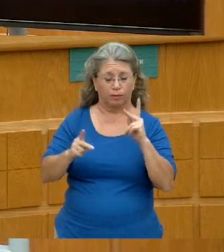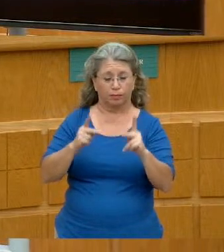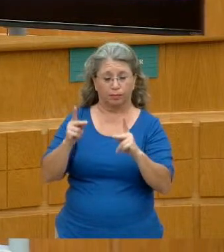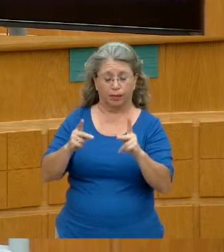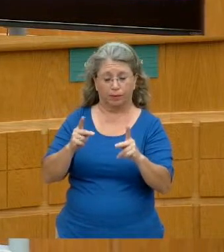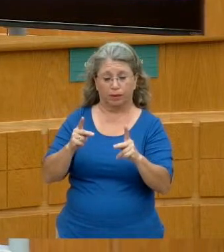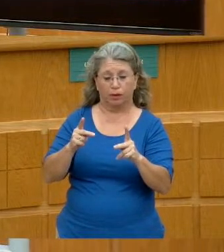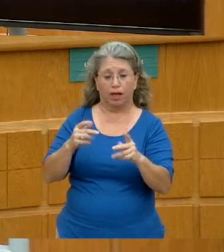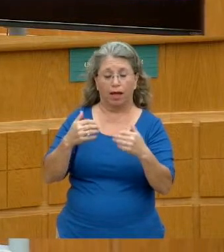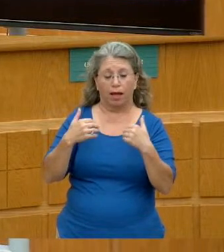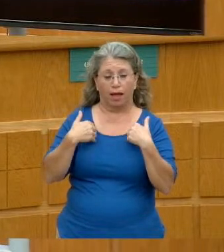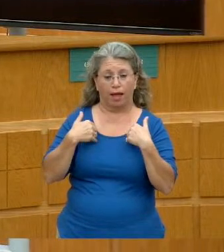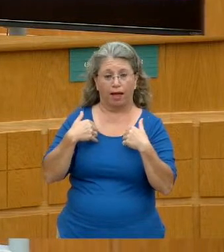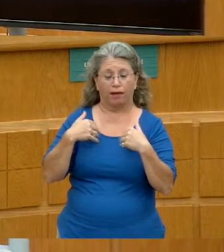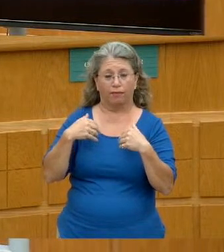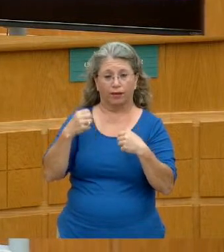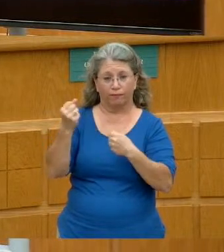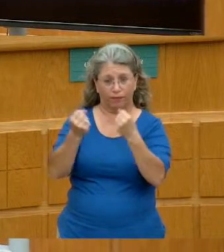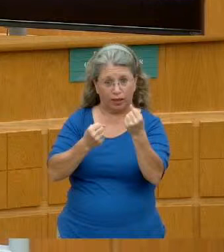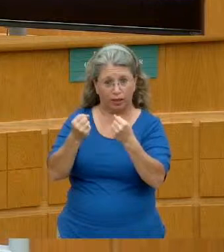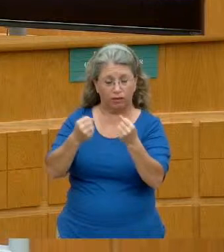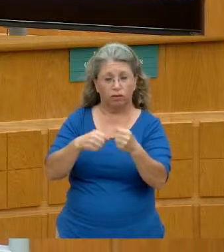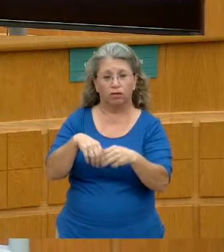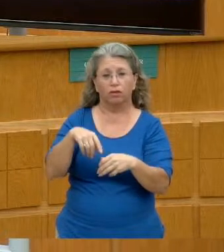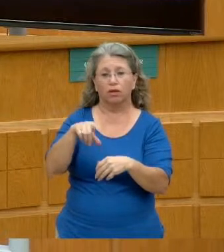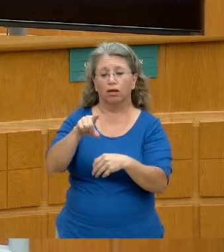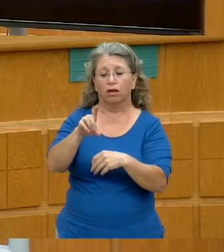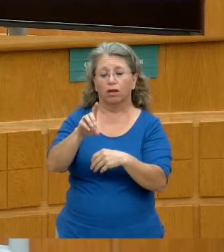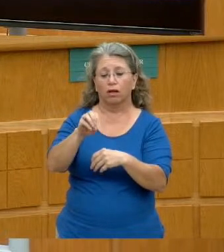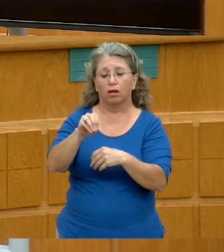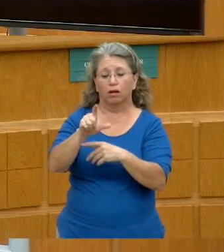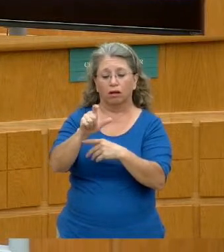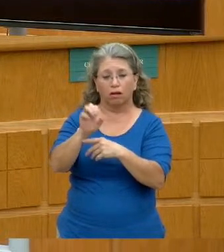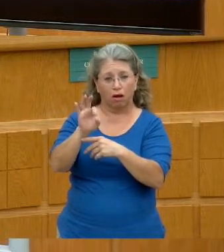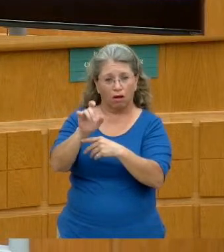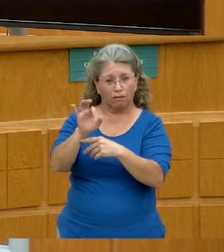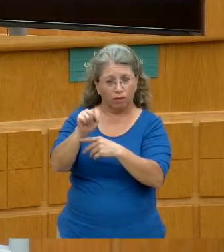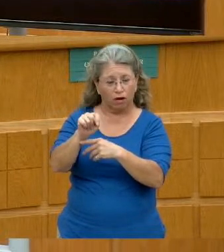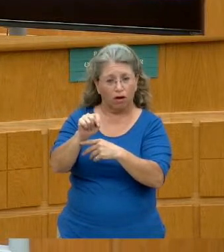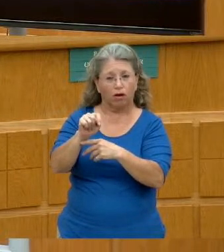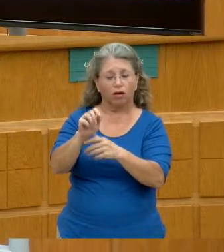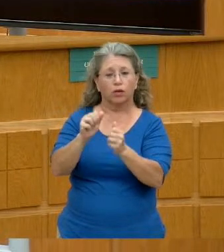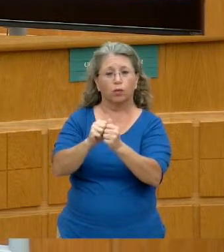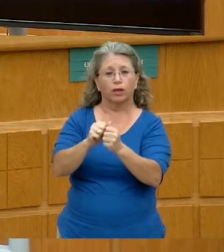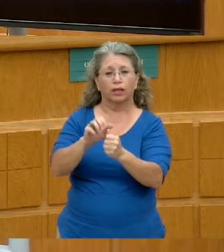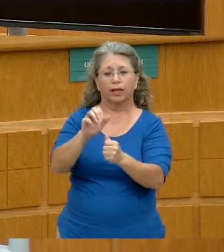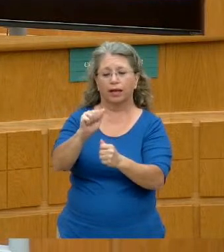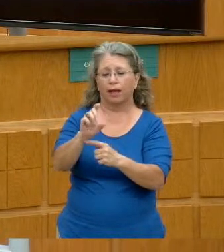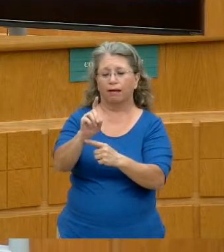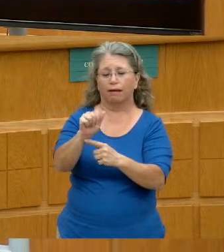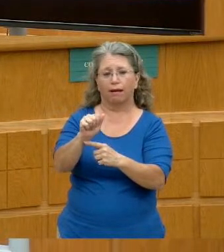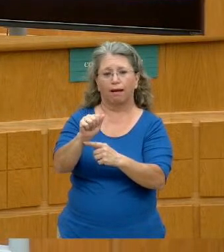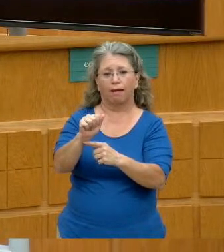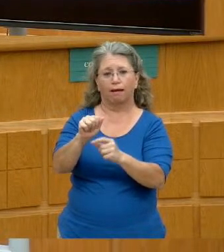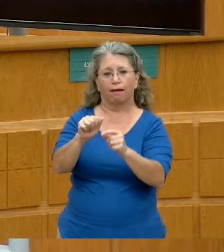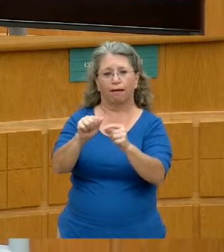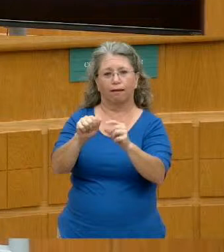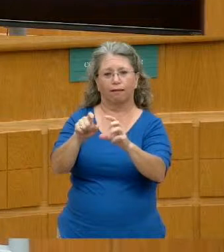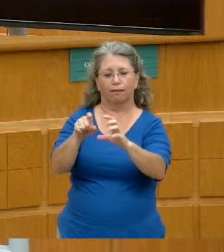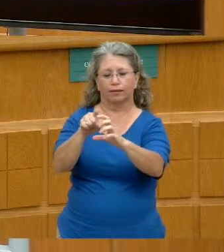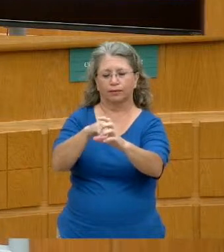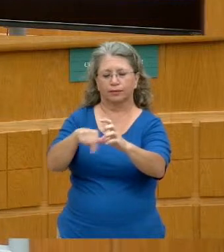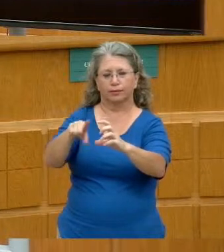or in a all-terrain vehicle or golf cart that have the ADA emblem and